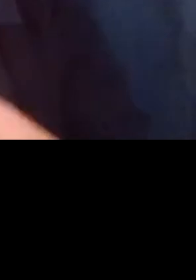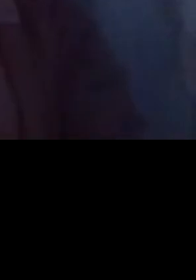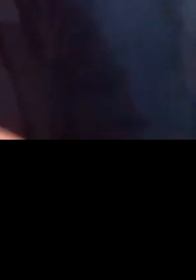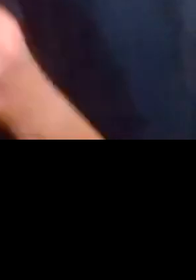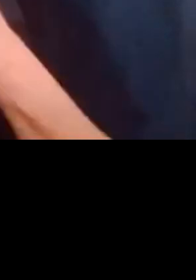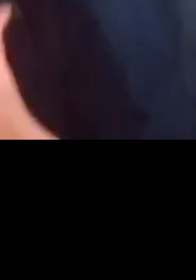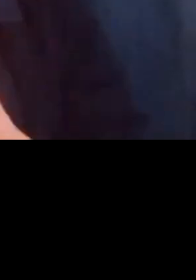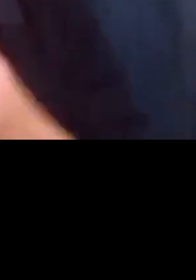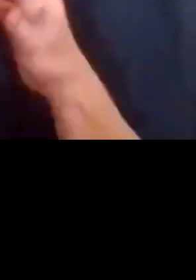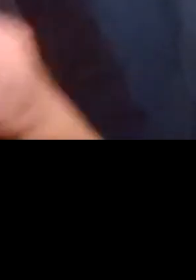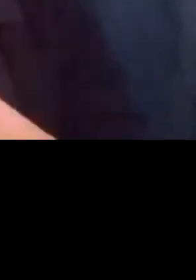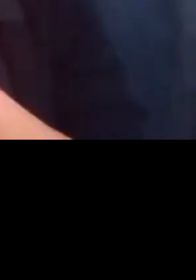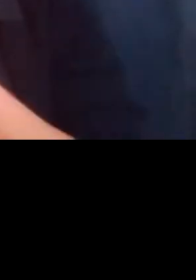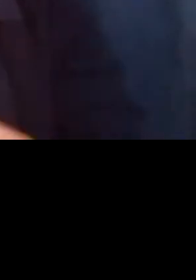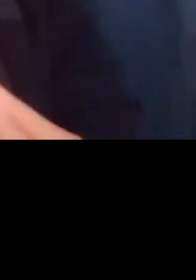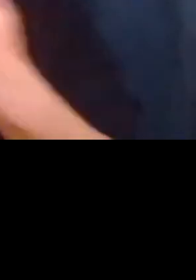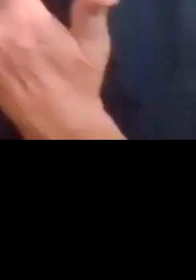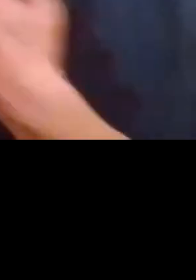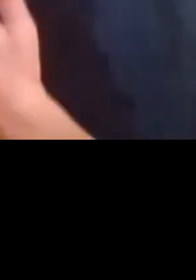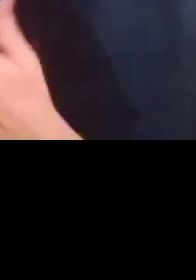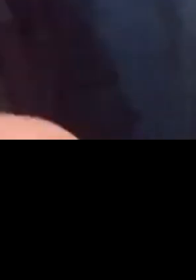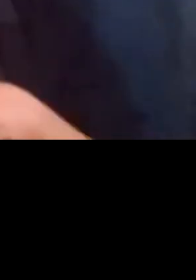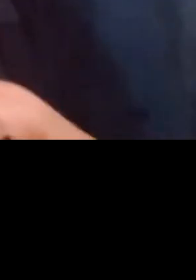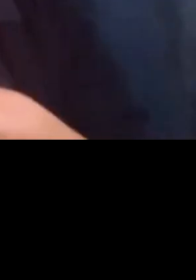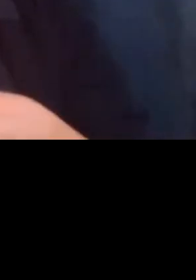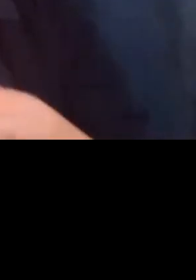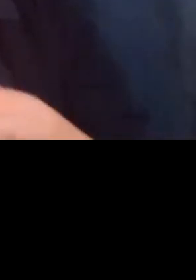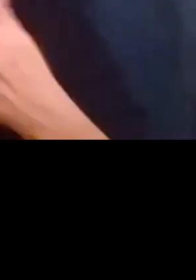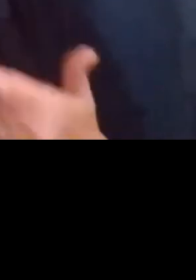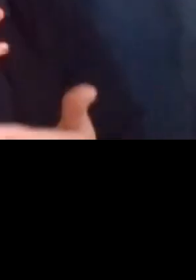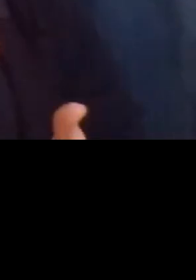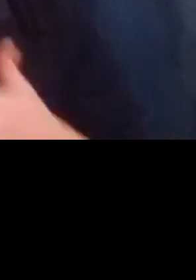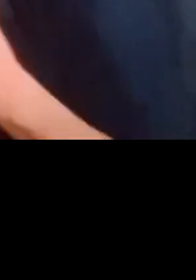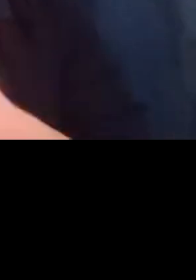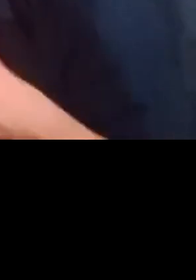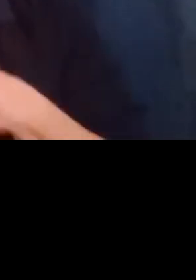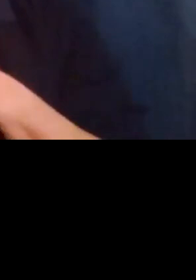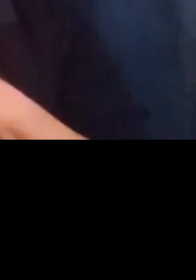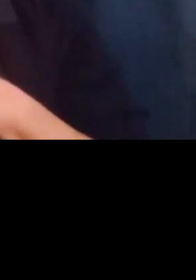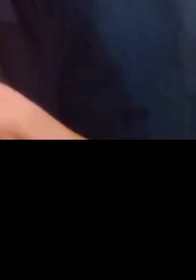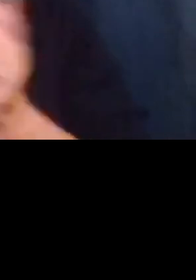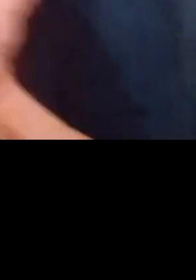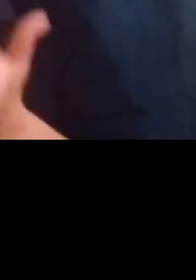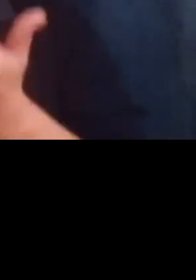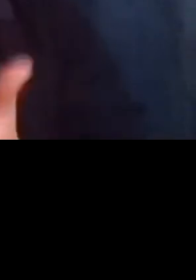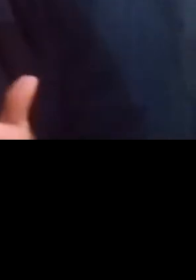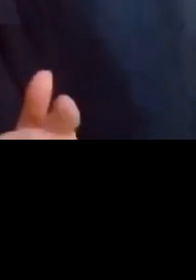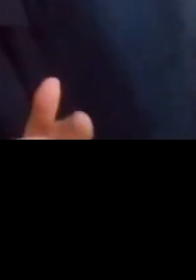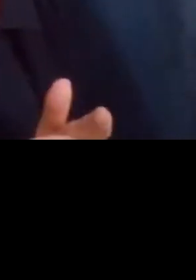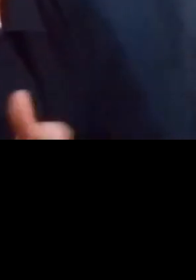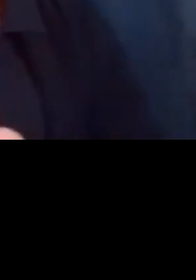information as it relates to accommodations as we think about cardiovascular disease. So again, thank you, Claudette,